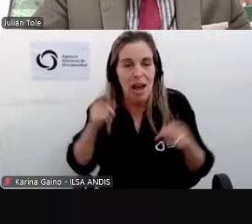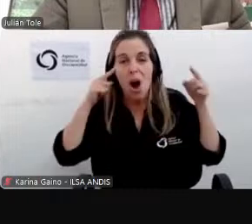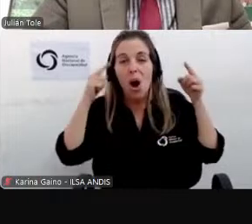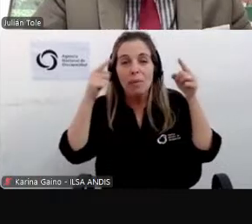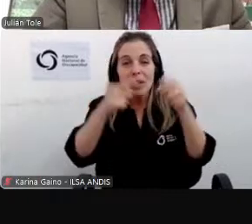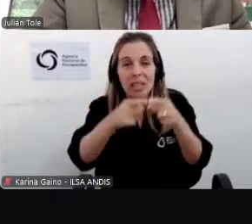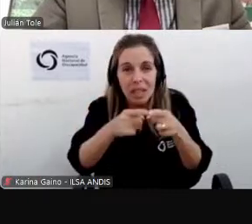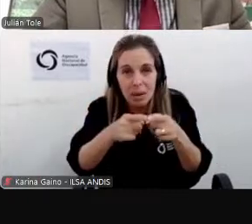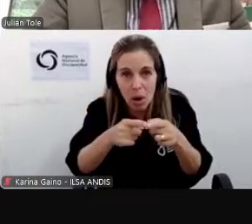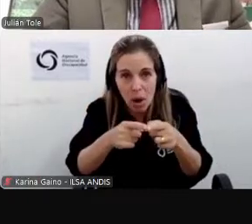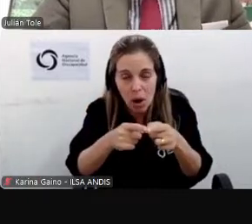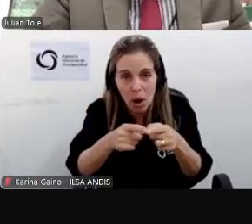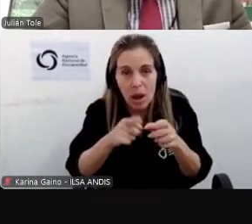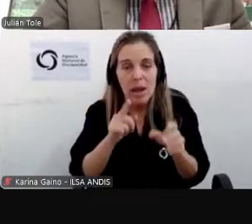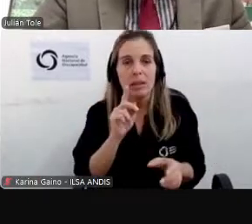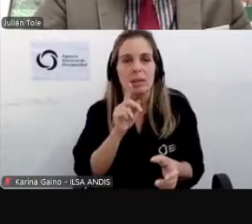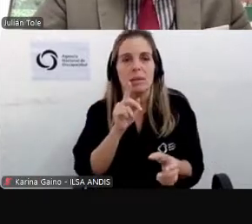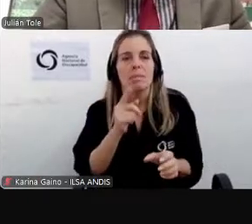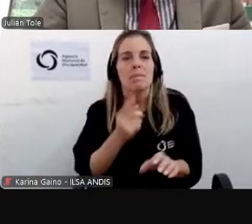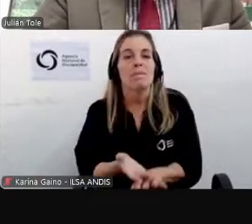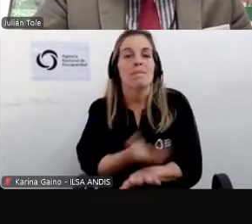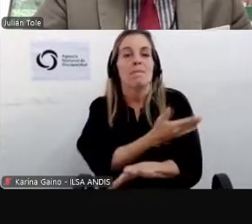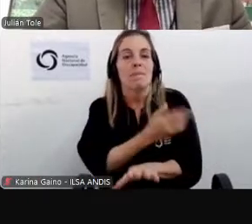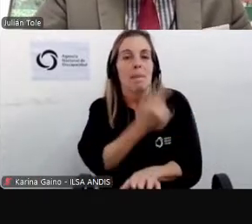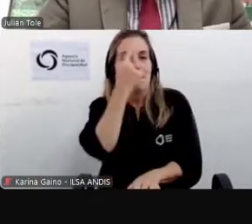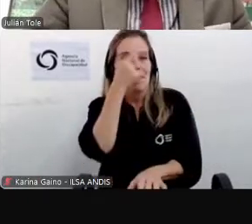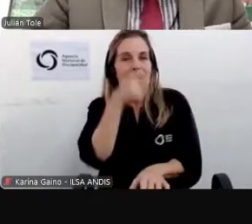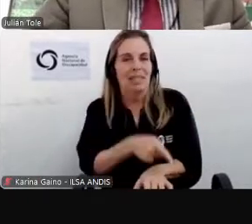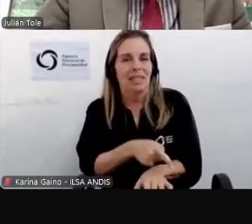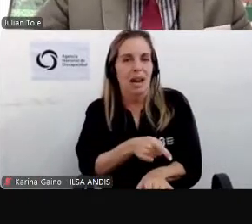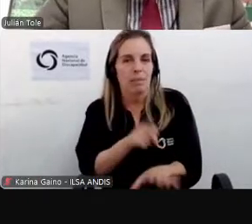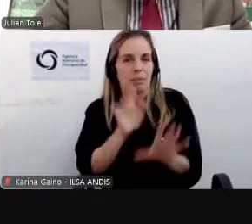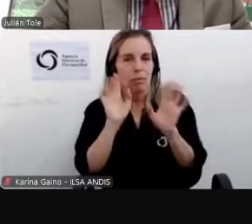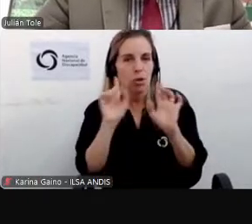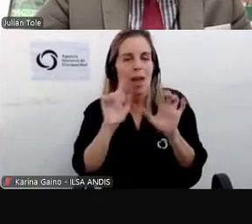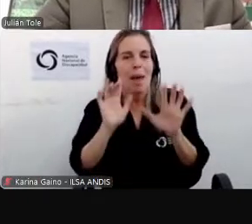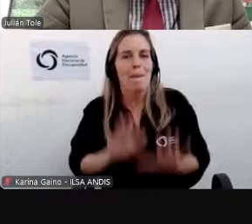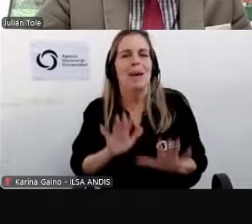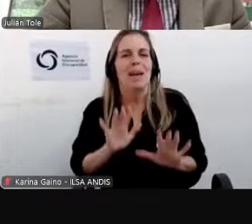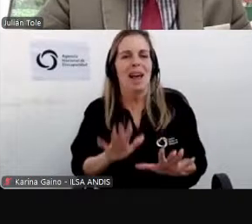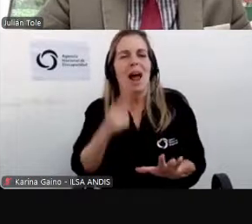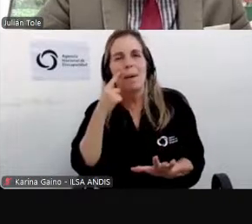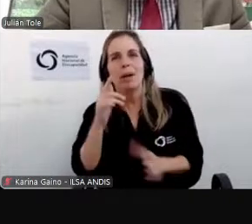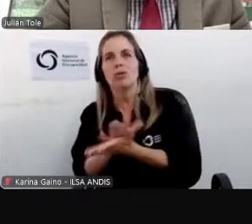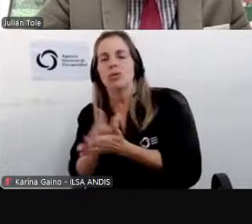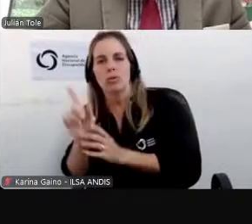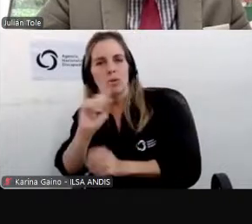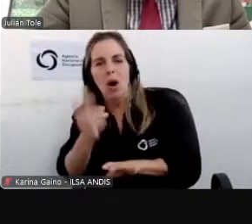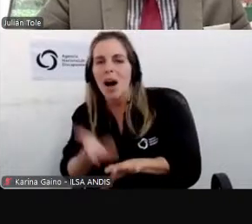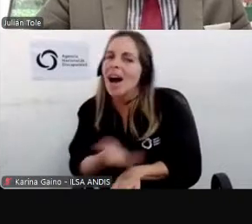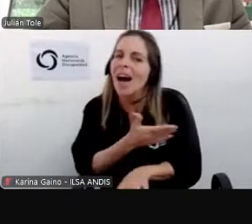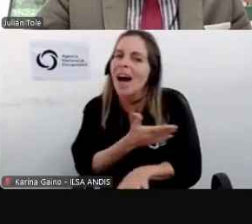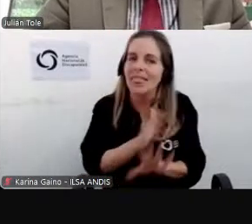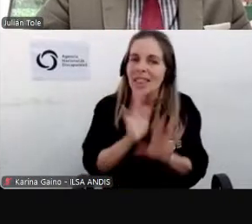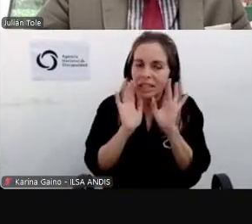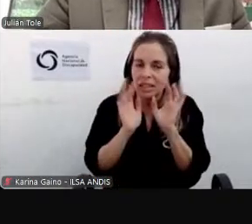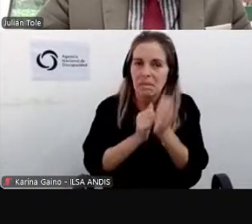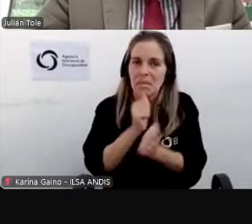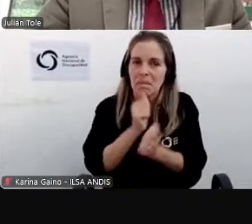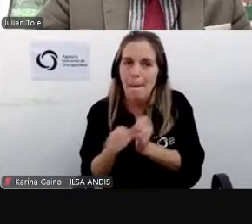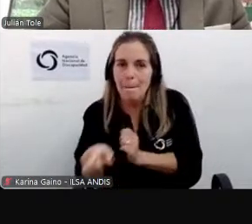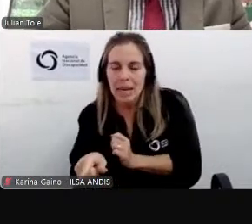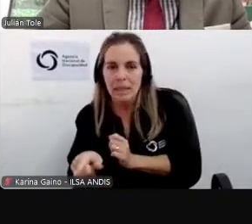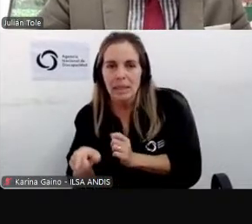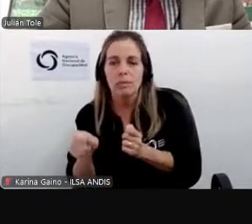is essentially to prevent, to foresee, to anticipate to the actions of the companies